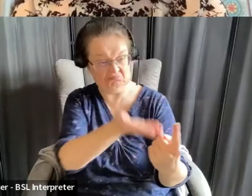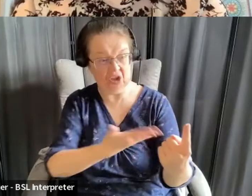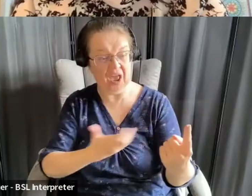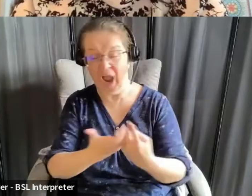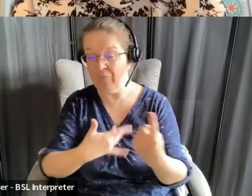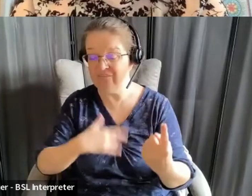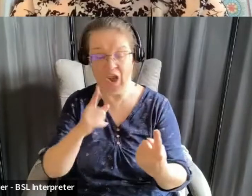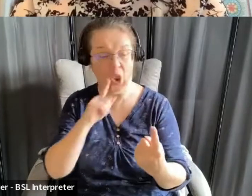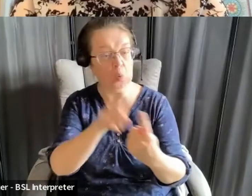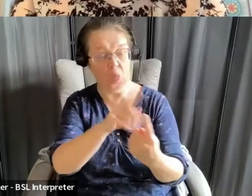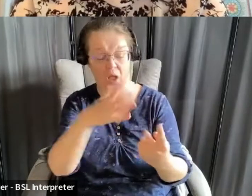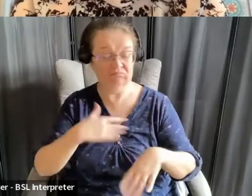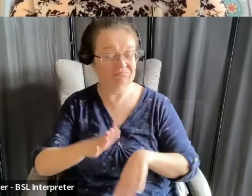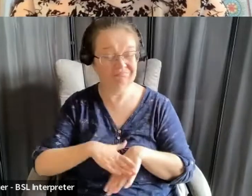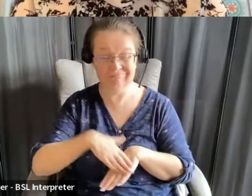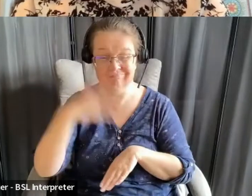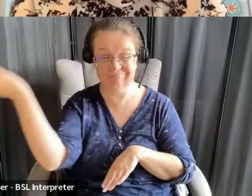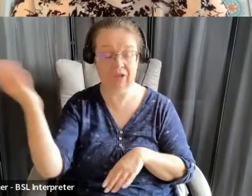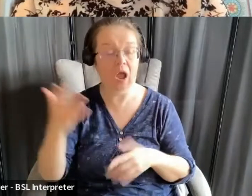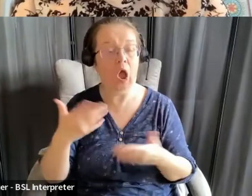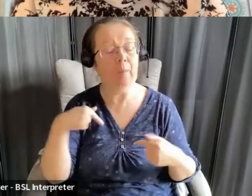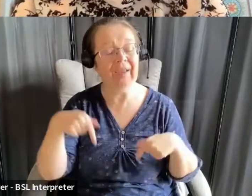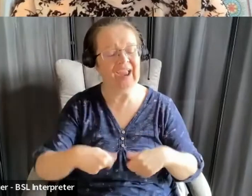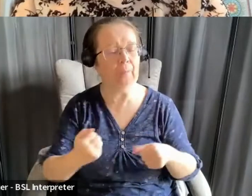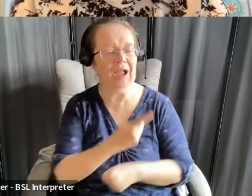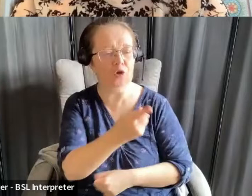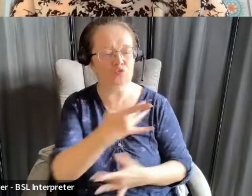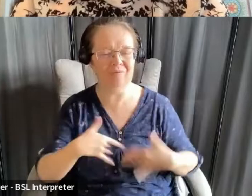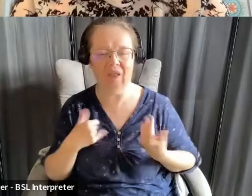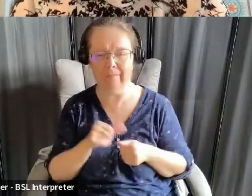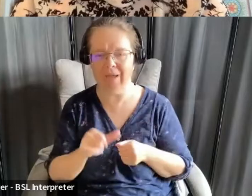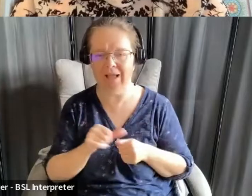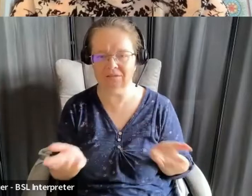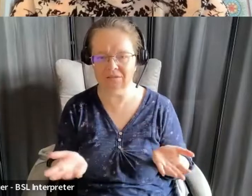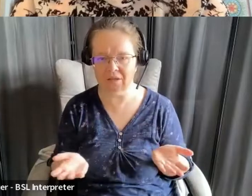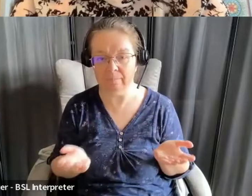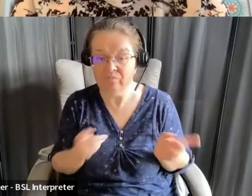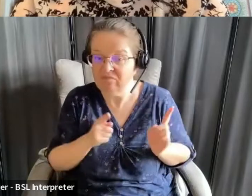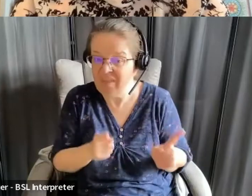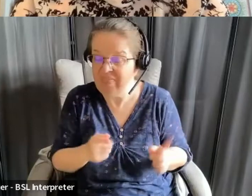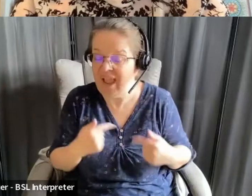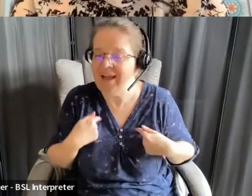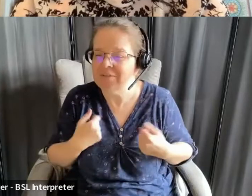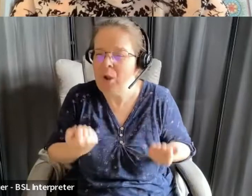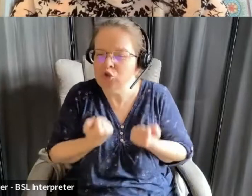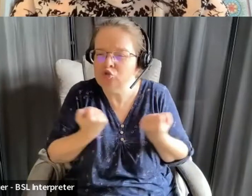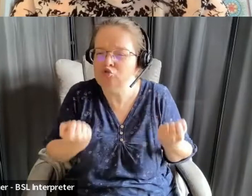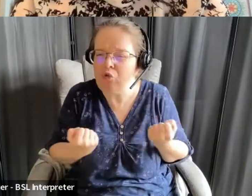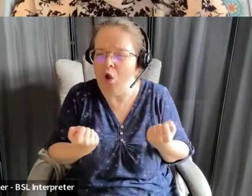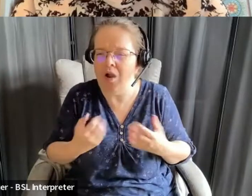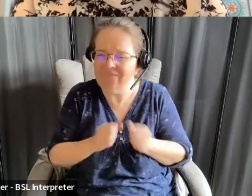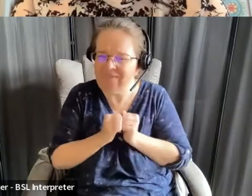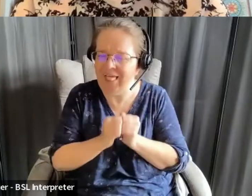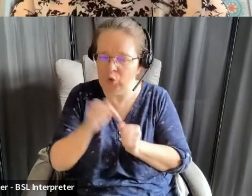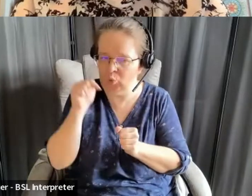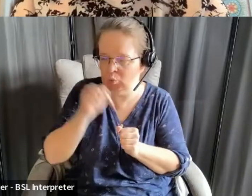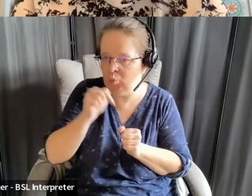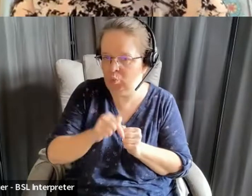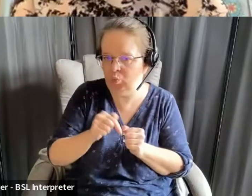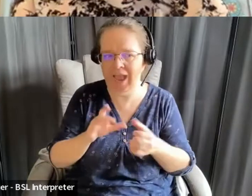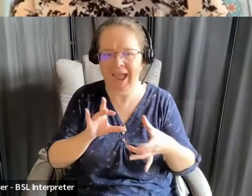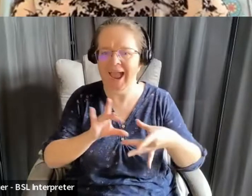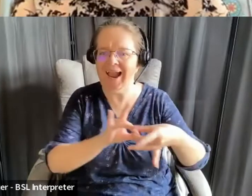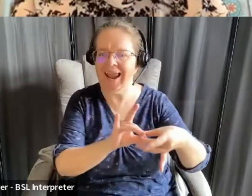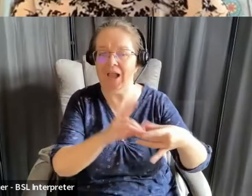feeling. I am there just to make you feel better. And I feel that that's one of my really strongest values, to connect